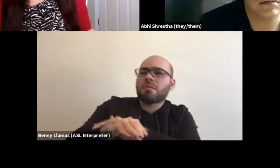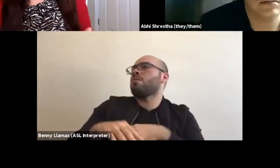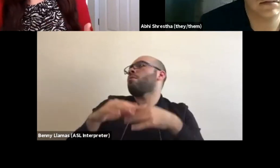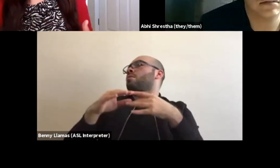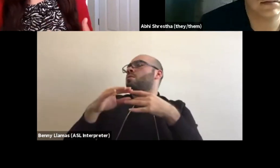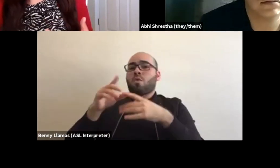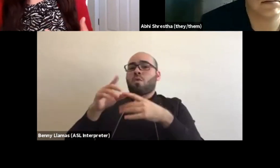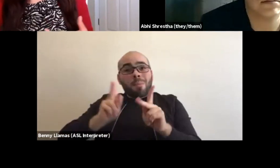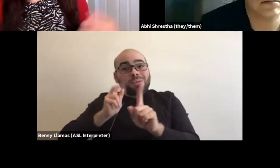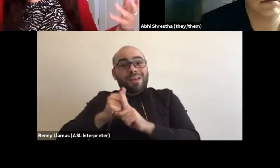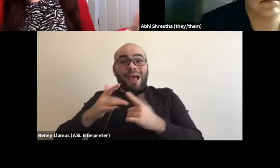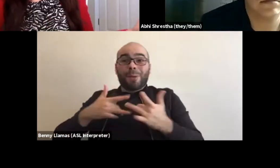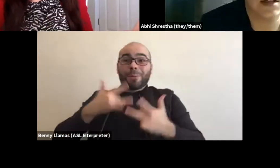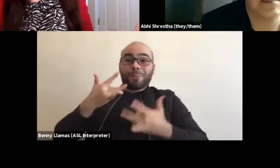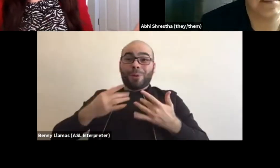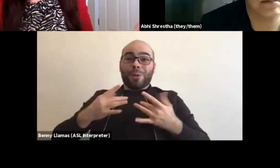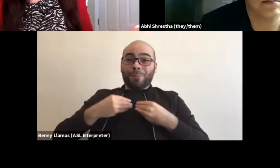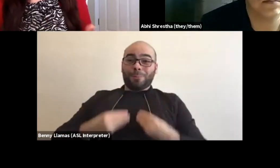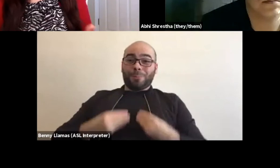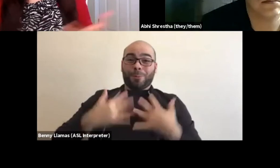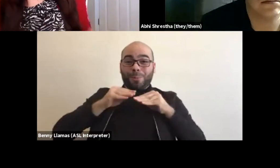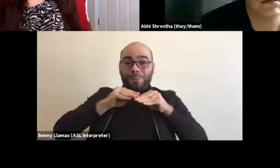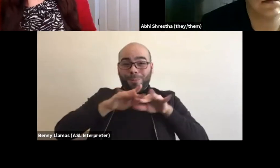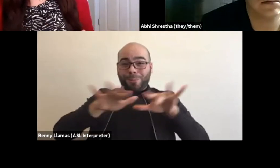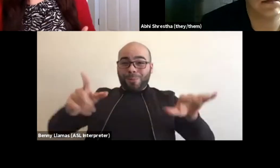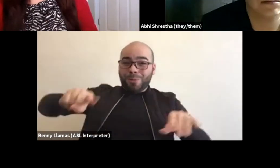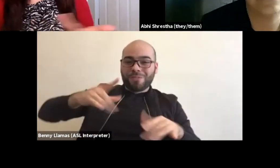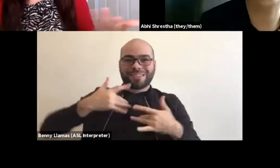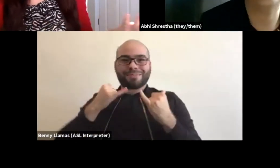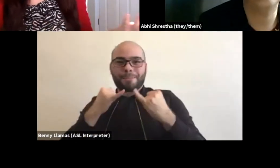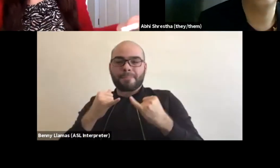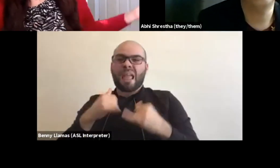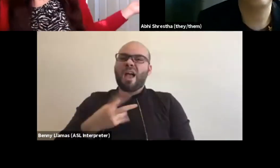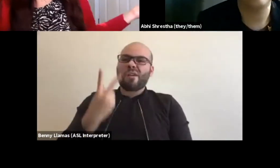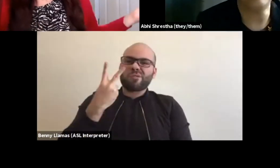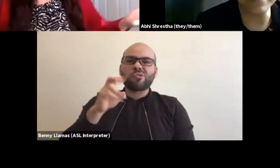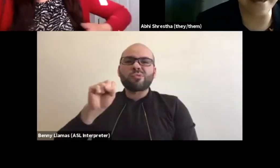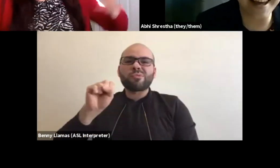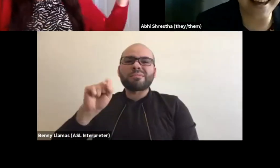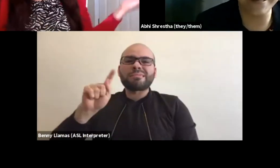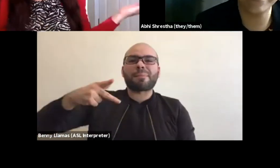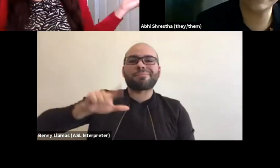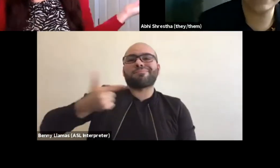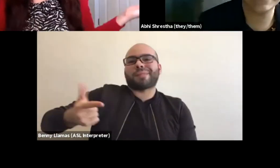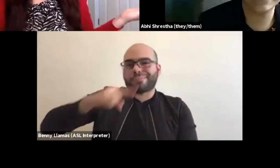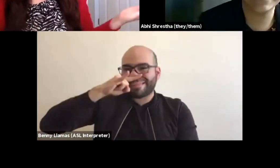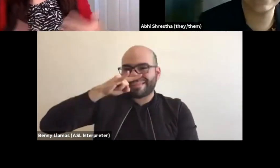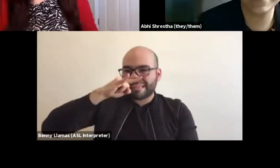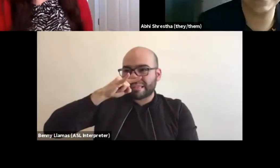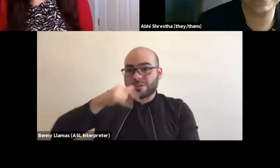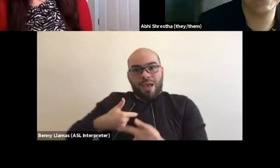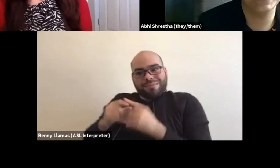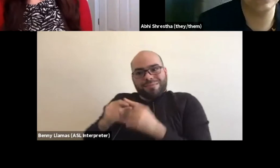excited about it. And so, you know, I have like 2 stepkids, and I've been teaching them poetry, and they fucking love it, you know, and it's been really,